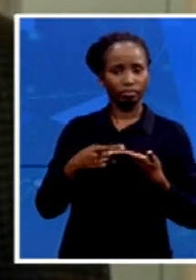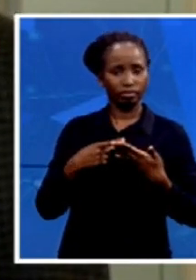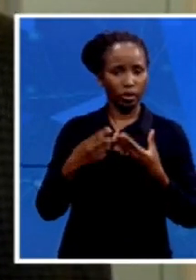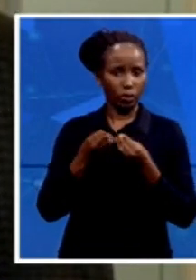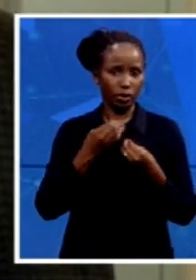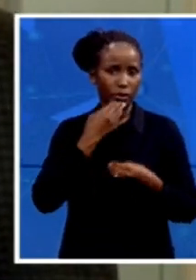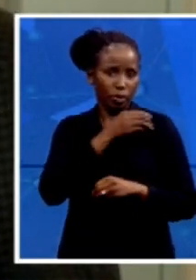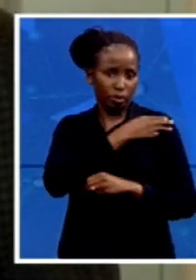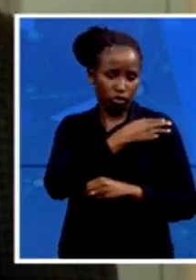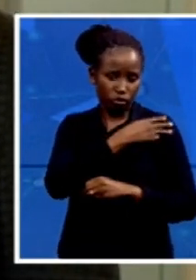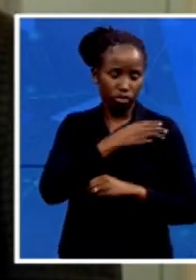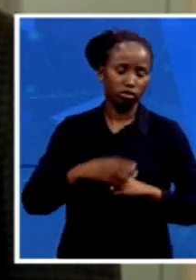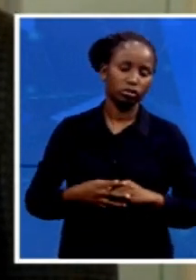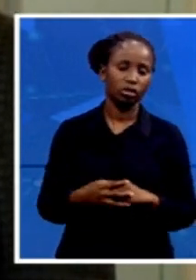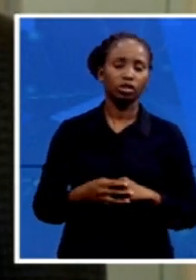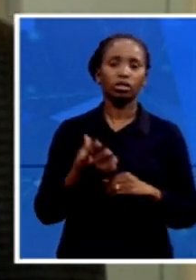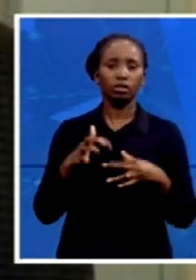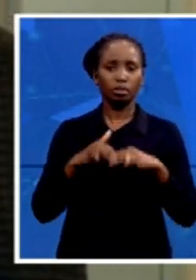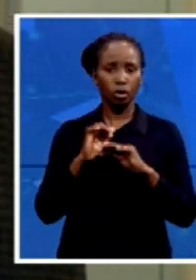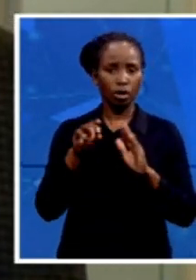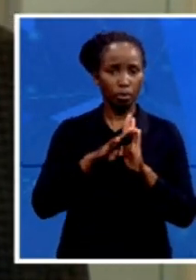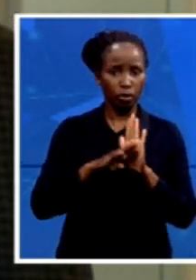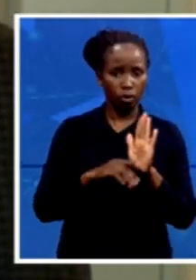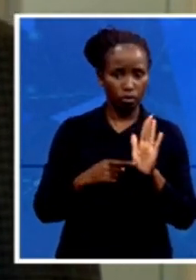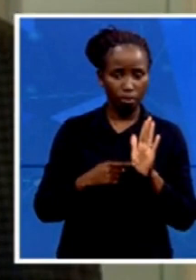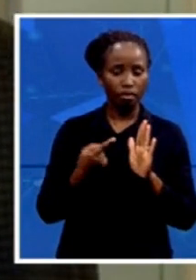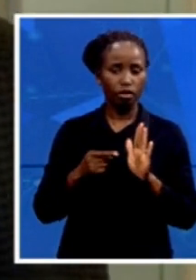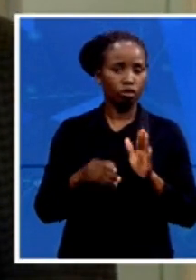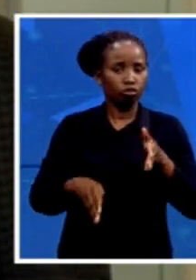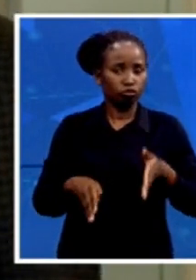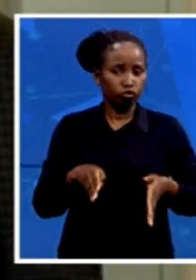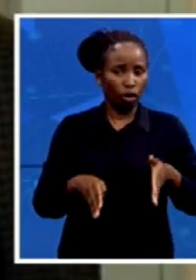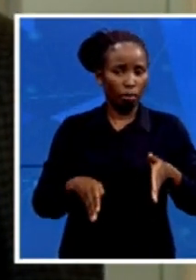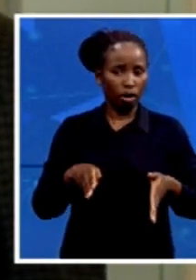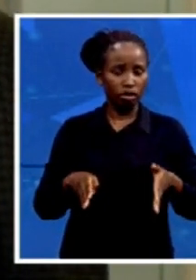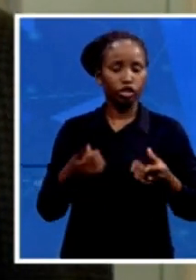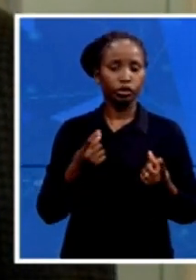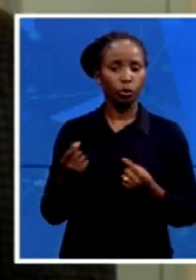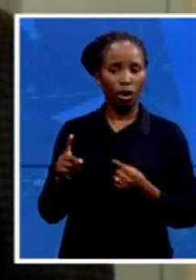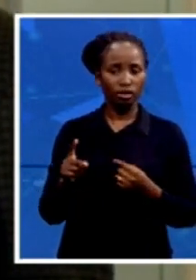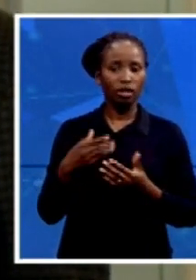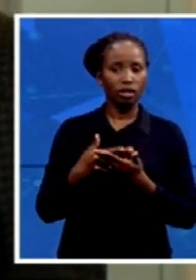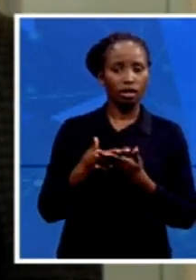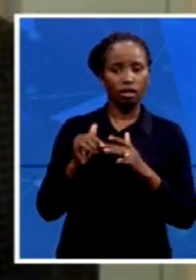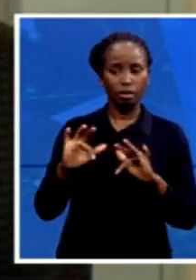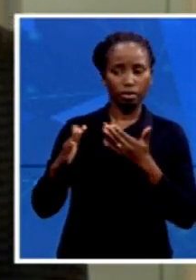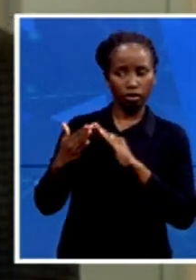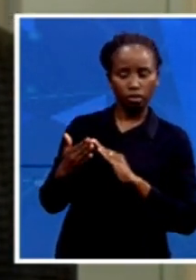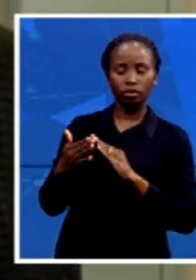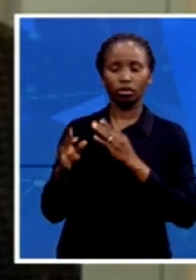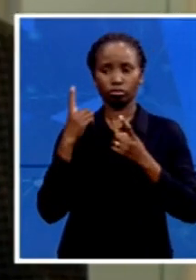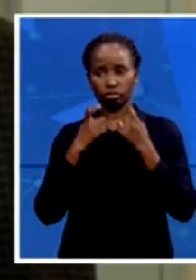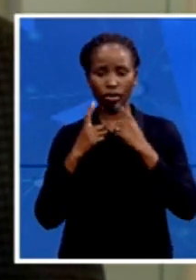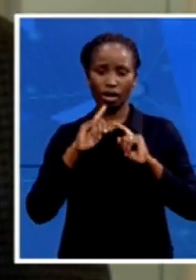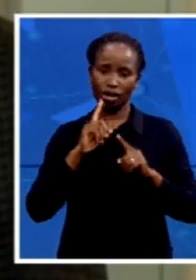which essentially means we'll do over and above what we're offering to patients. So we'll have a new extended theater time, which is going to